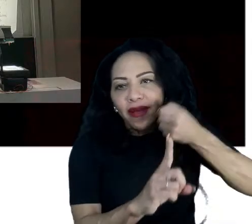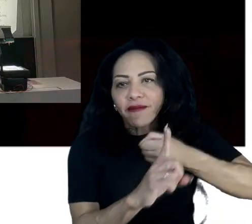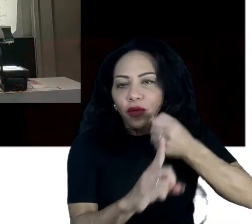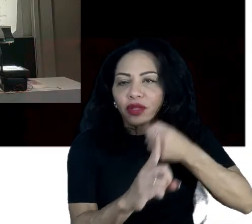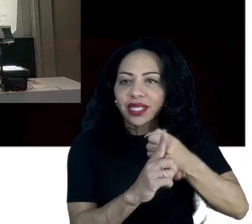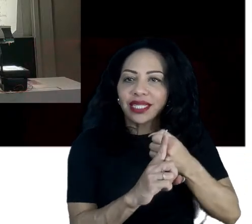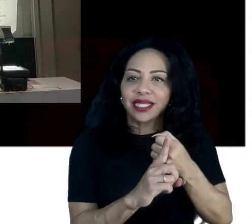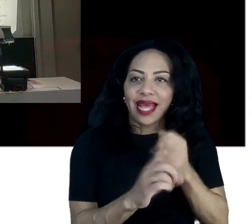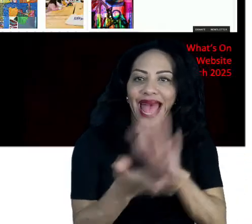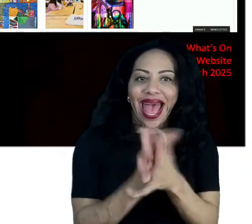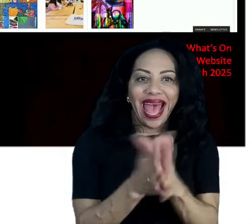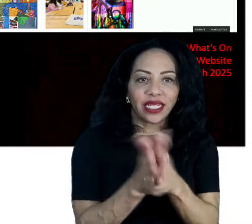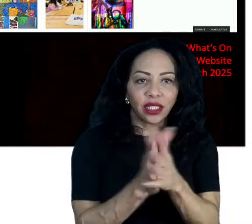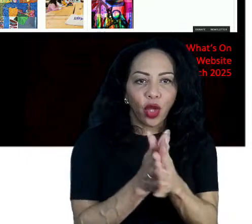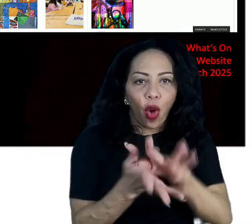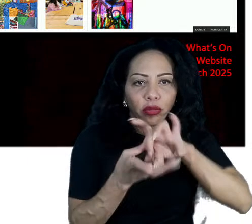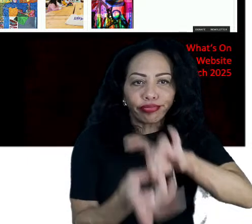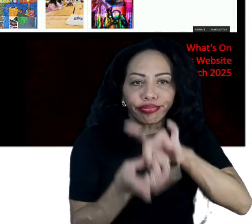media.